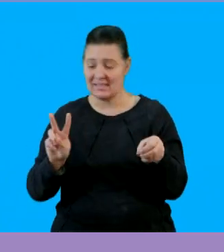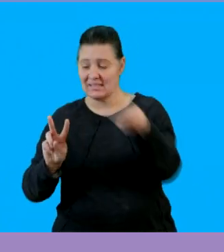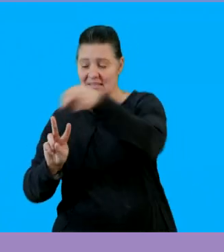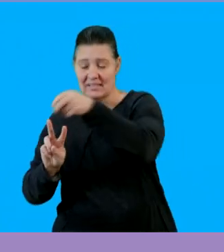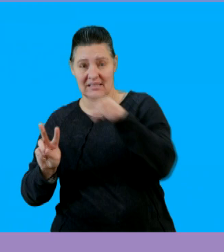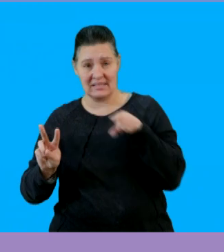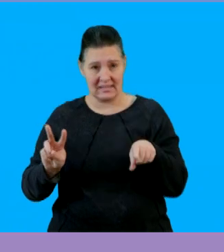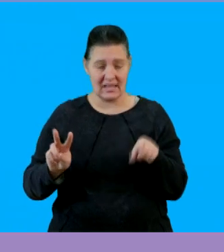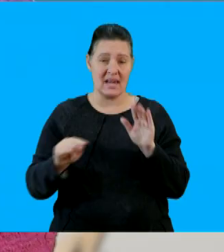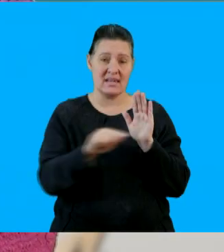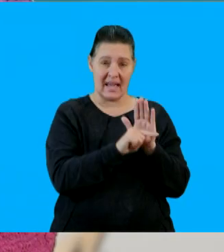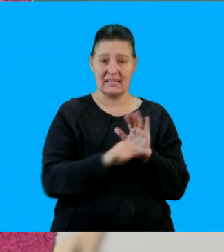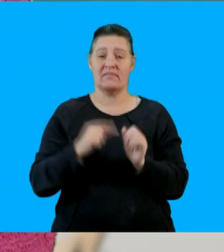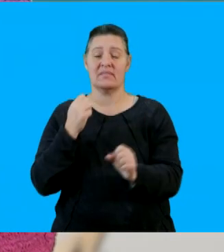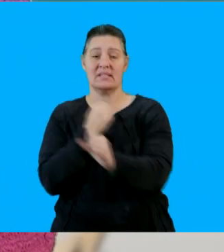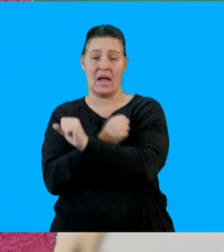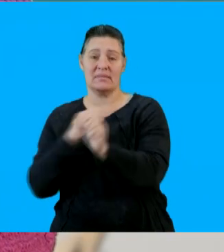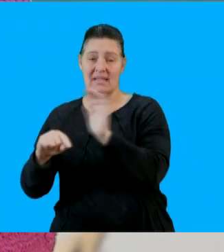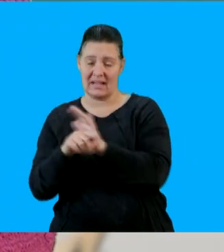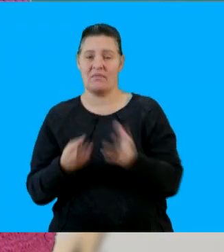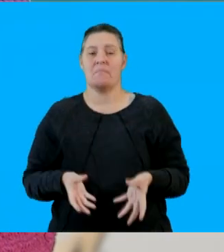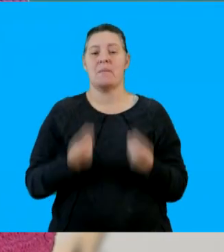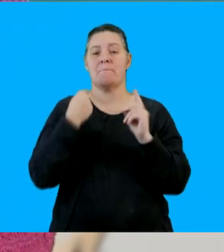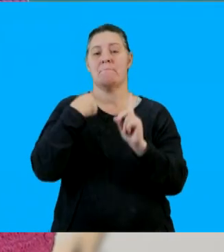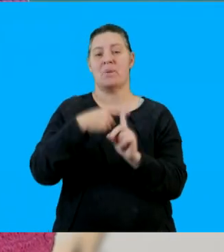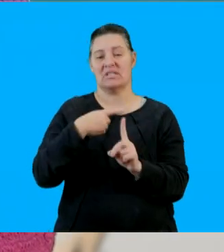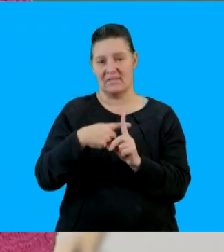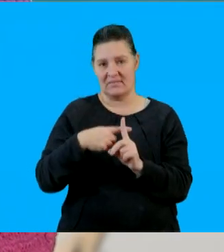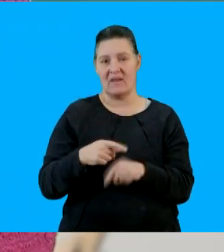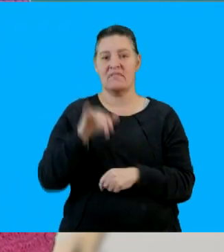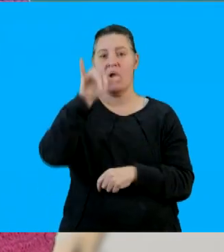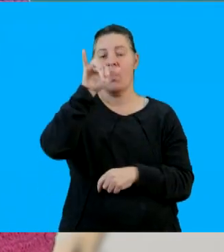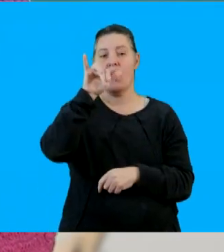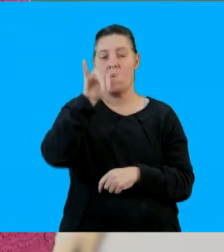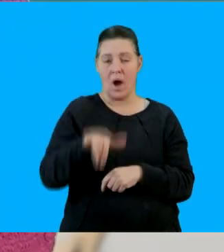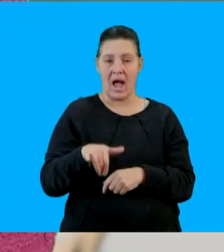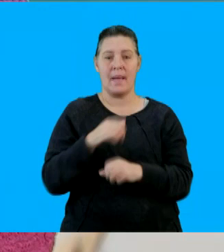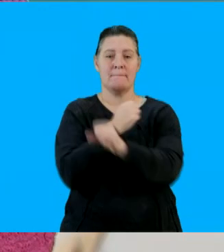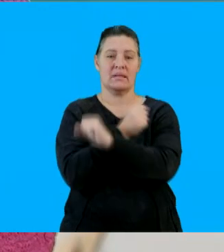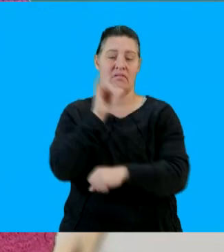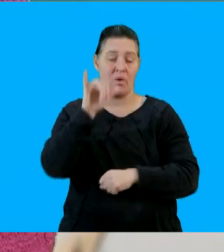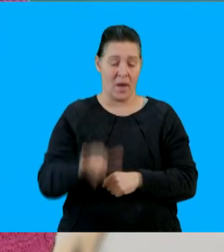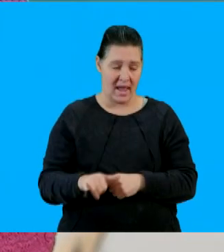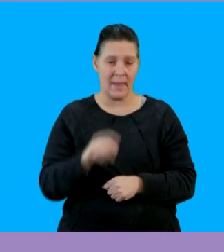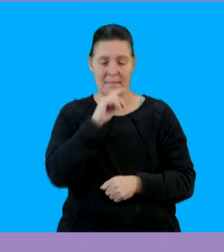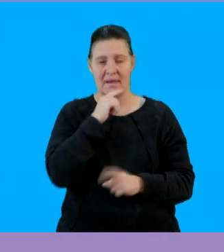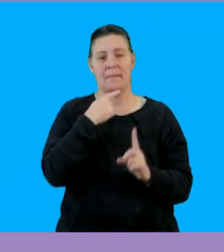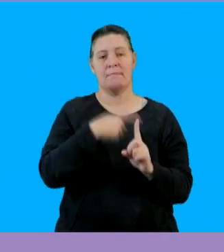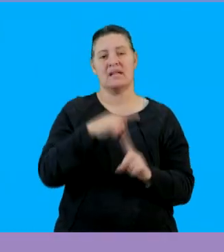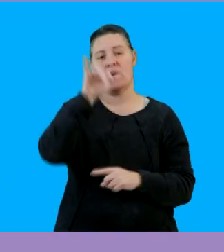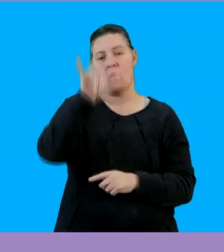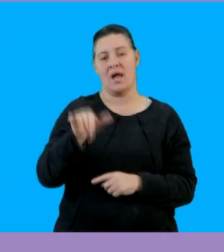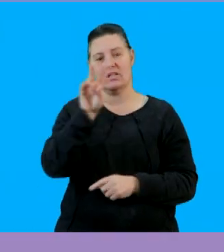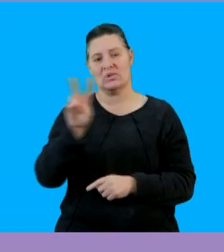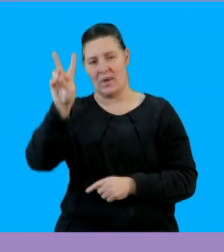we are subtracting, remember, subtracting a negative gives us a positive. So now we have y multiplied by y, that